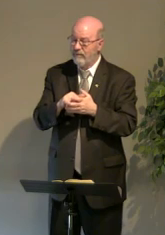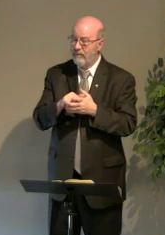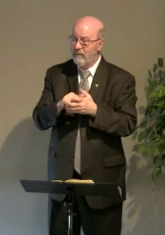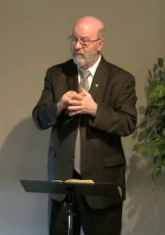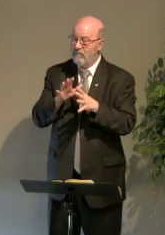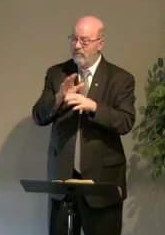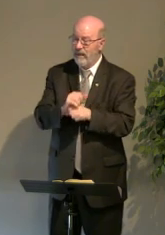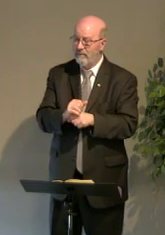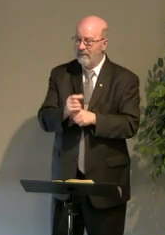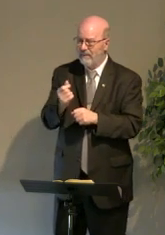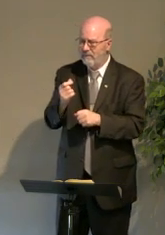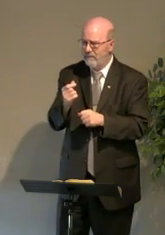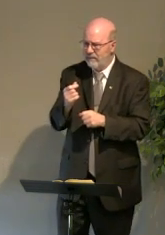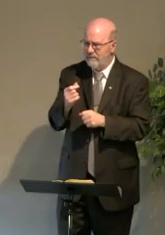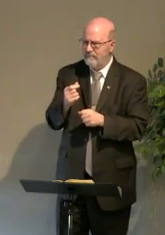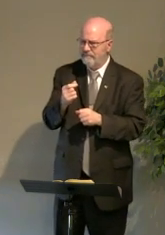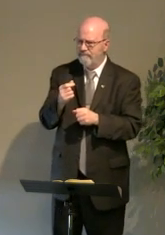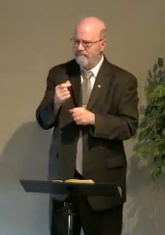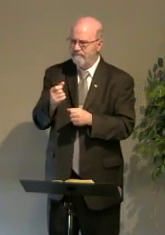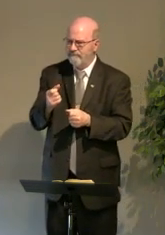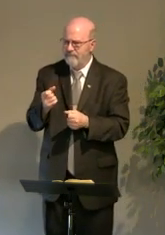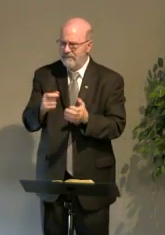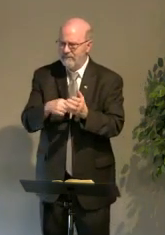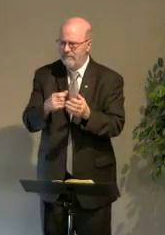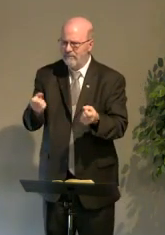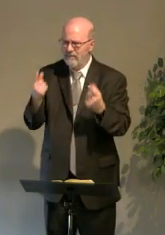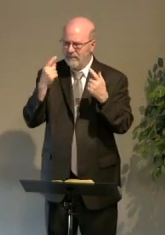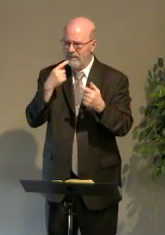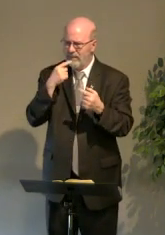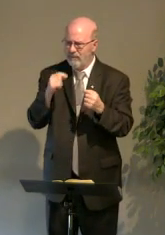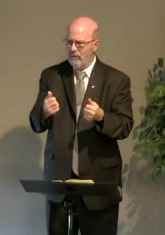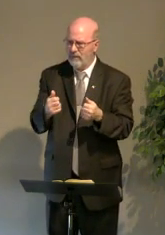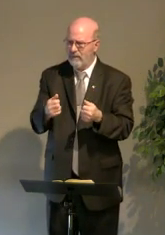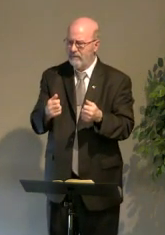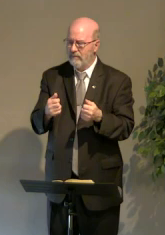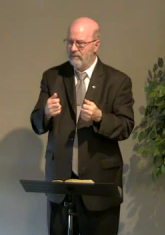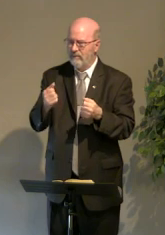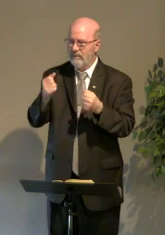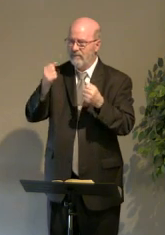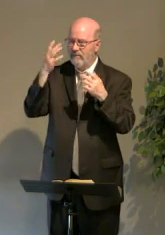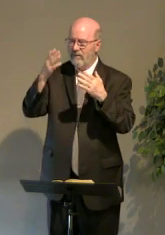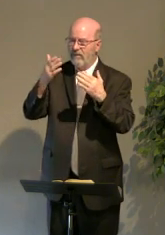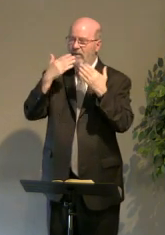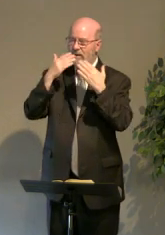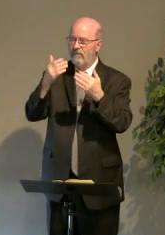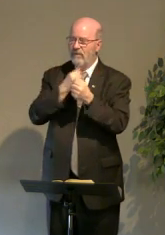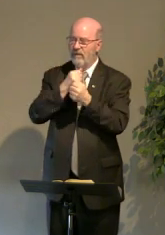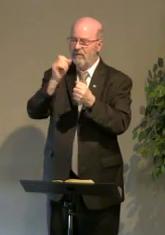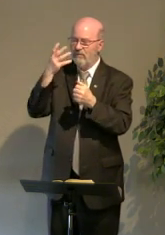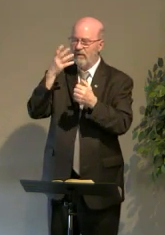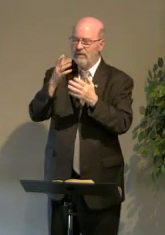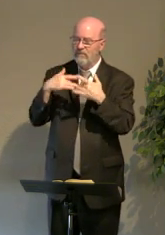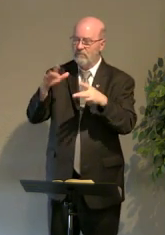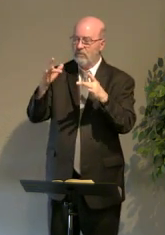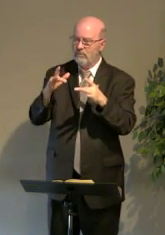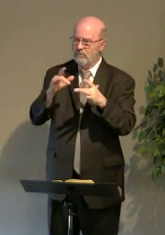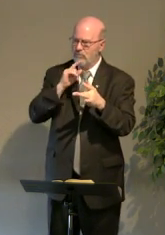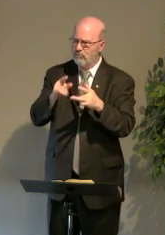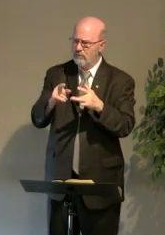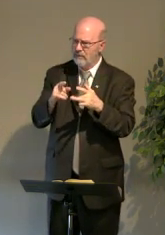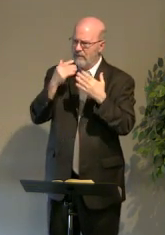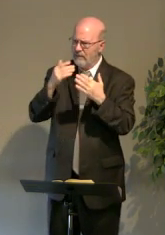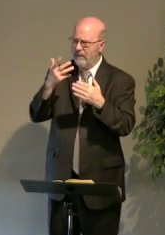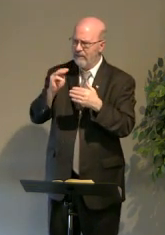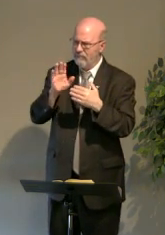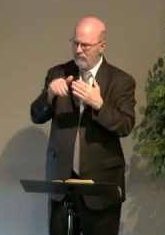the habit comes a little bit of a lack of understanding sometimes. I say it just quickly. Father, thank you for love and grace and mercy. Wait a minute. Was I really genuinely